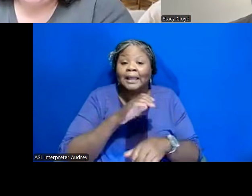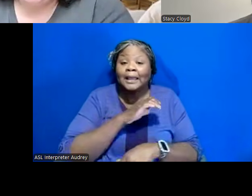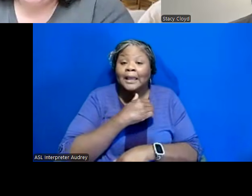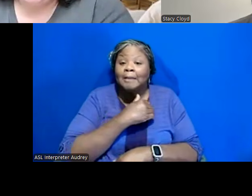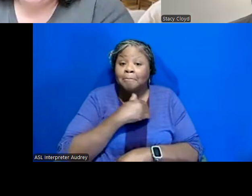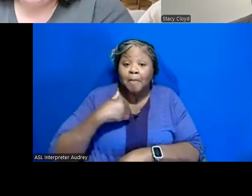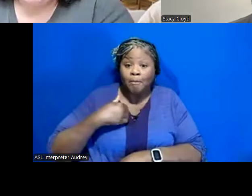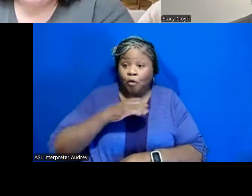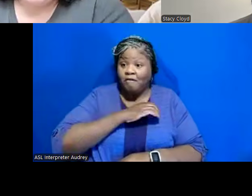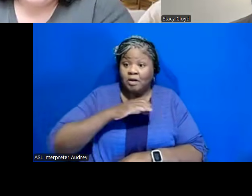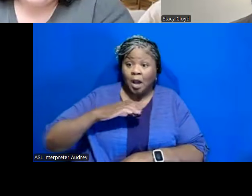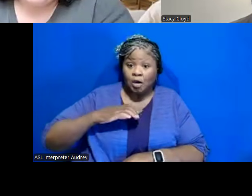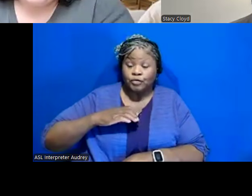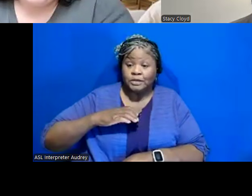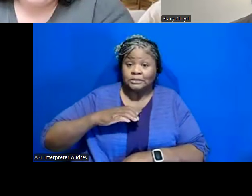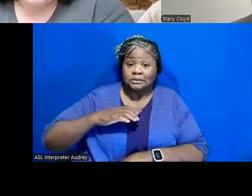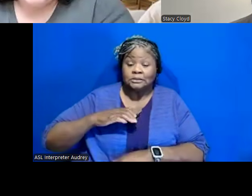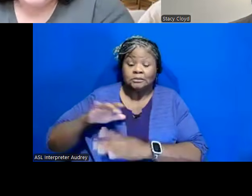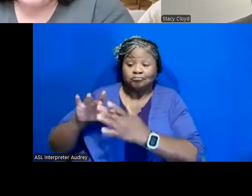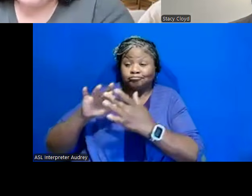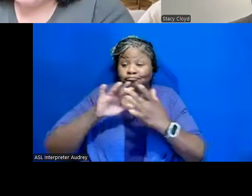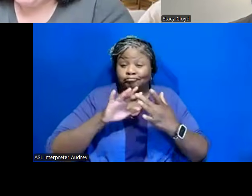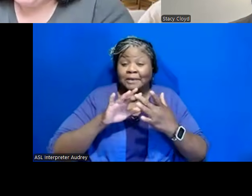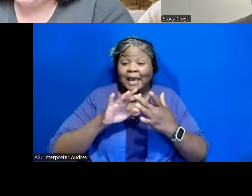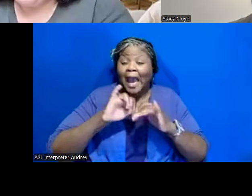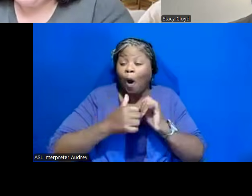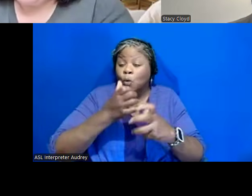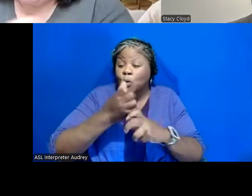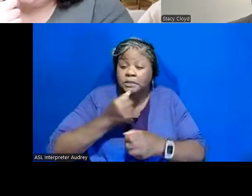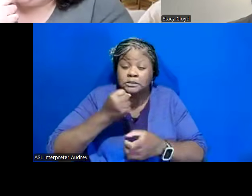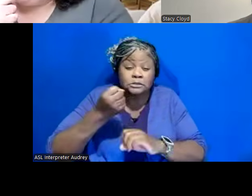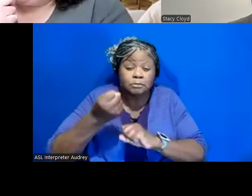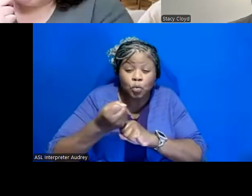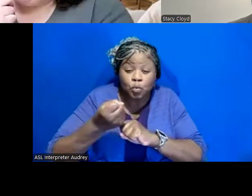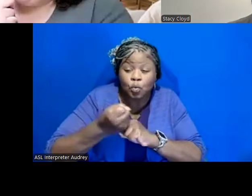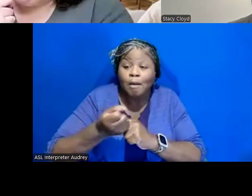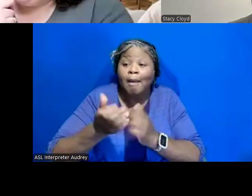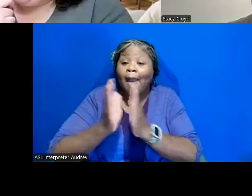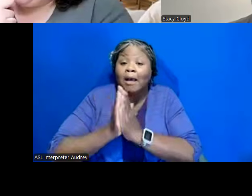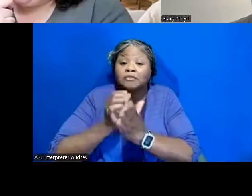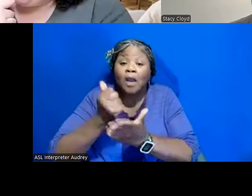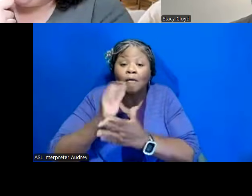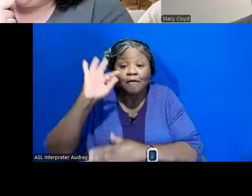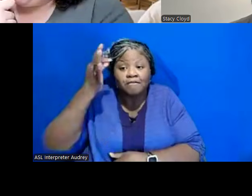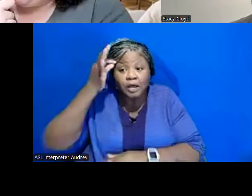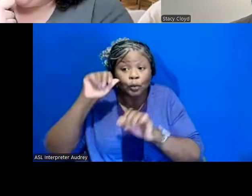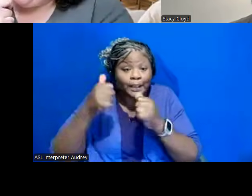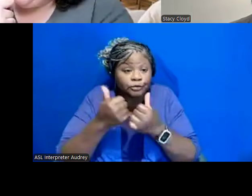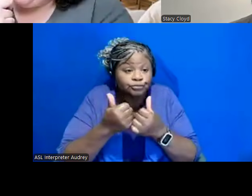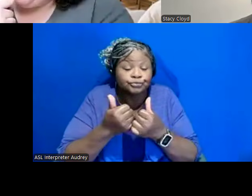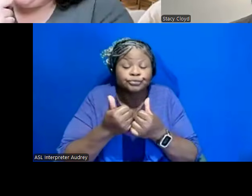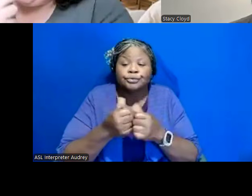and find out about how you get support. Ask for help with a federal agency. It should